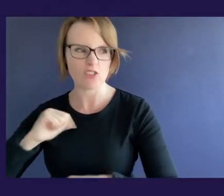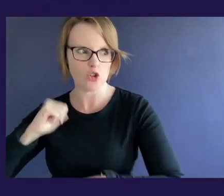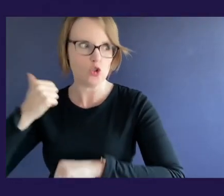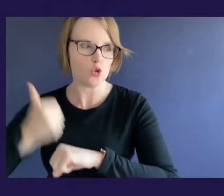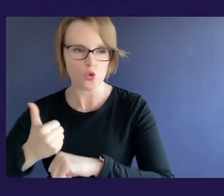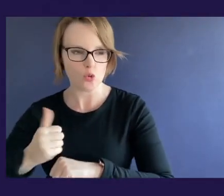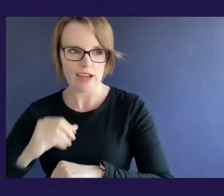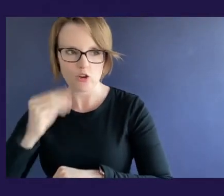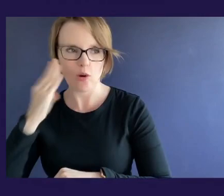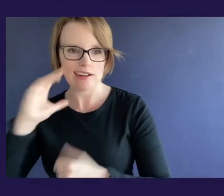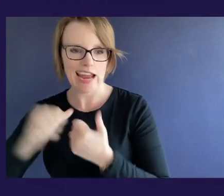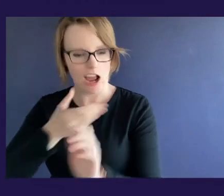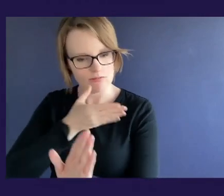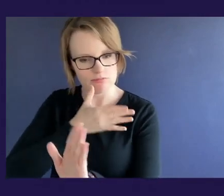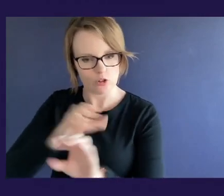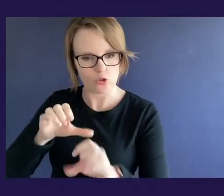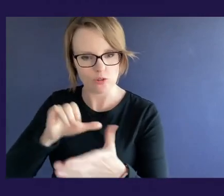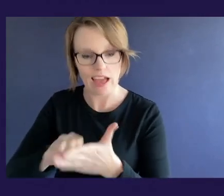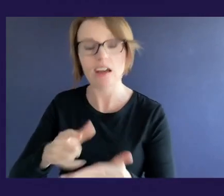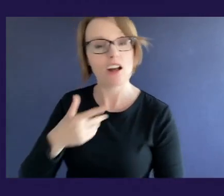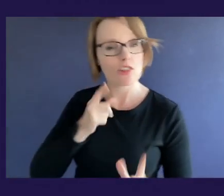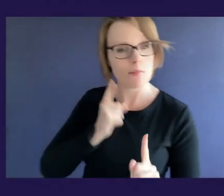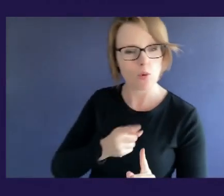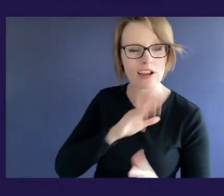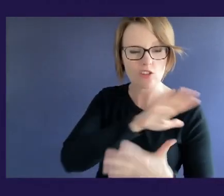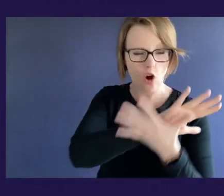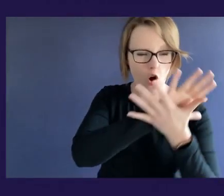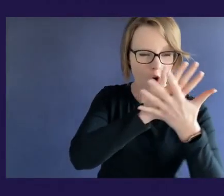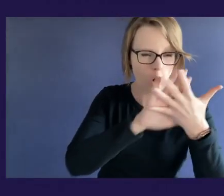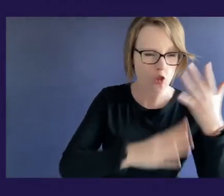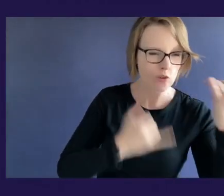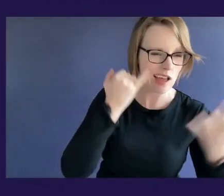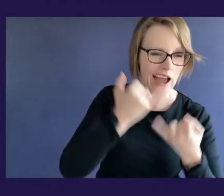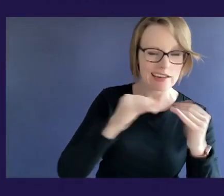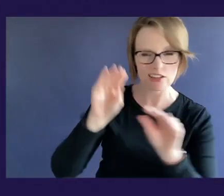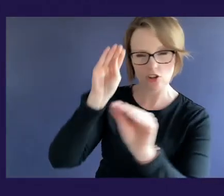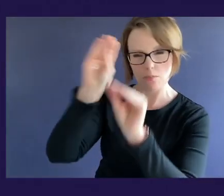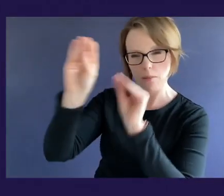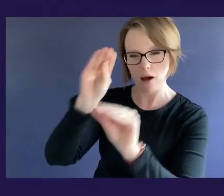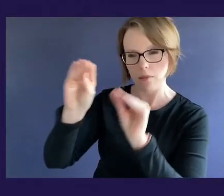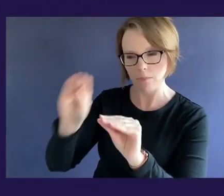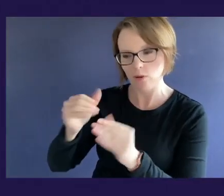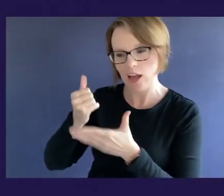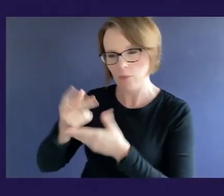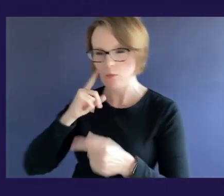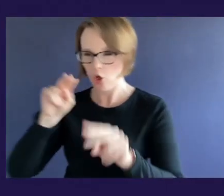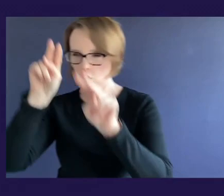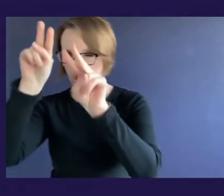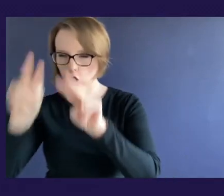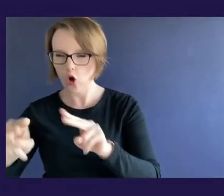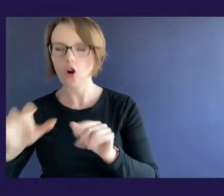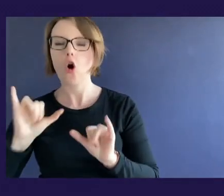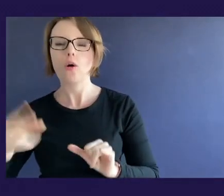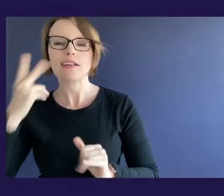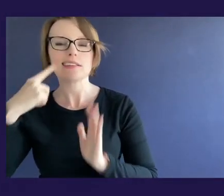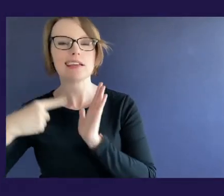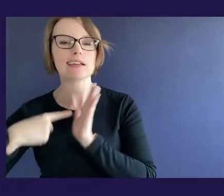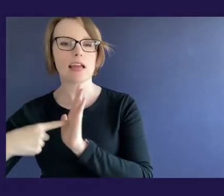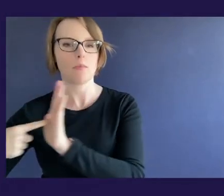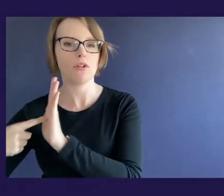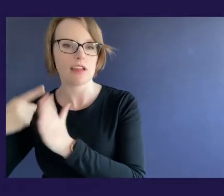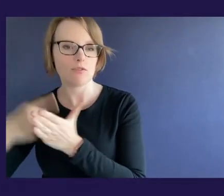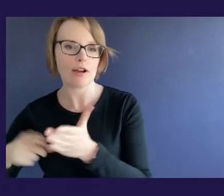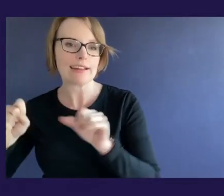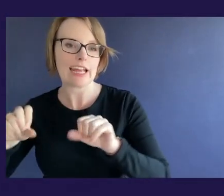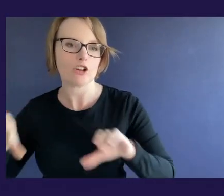moving on that process, not to just say, like, here's a database, do what you want with it, to actually help people sort of make those steps along the way. So that's